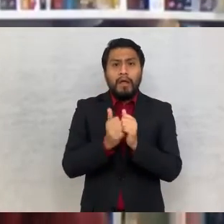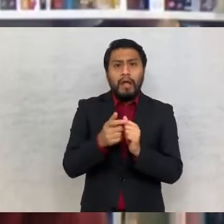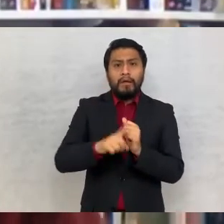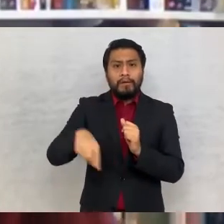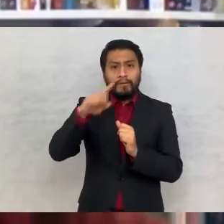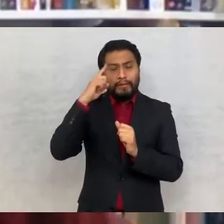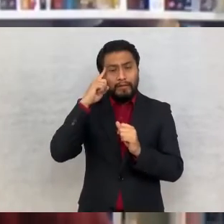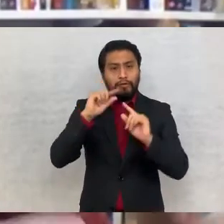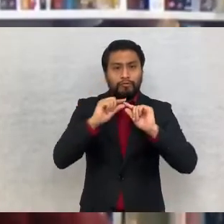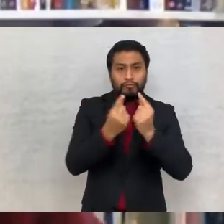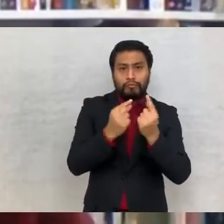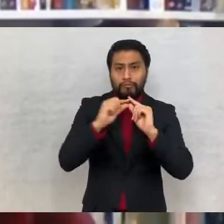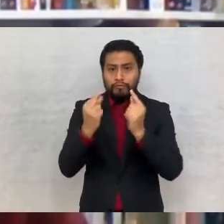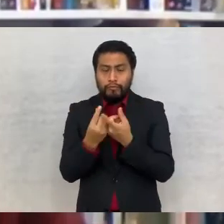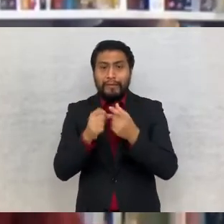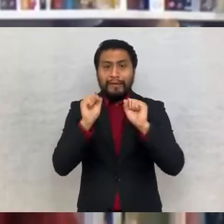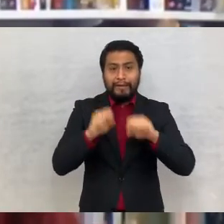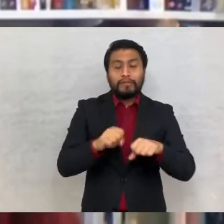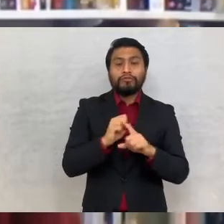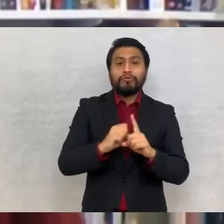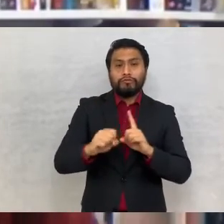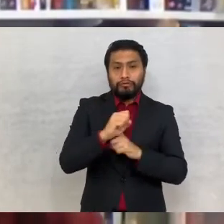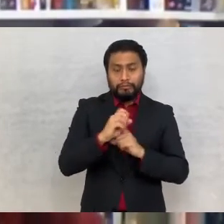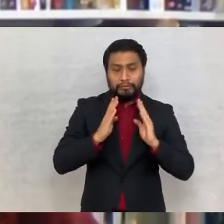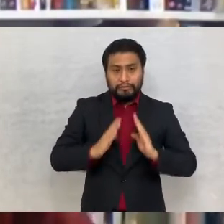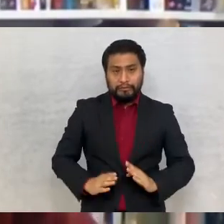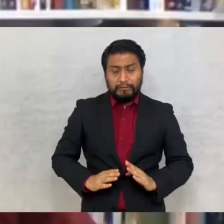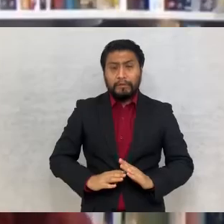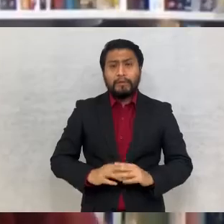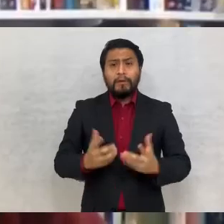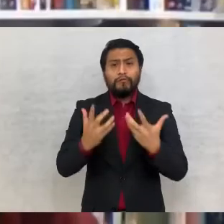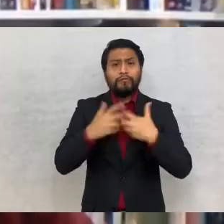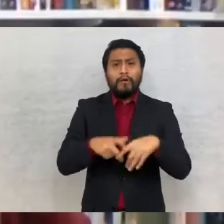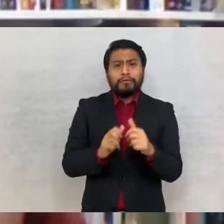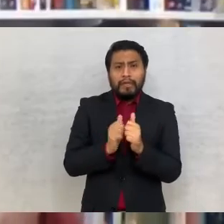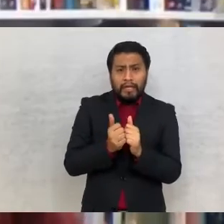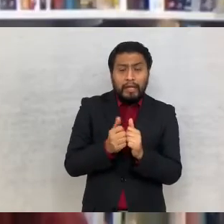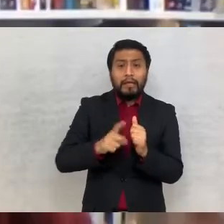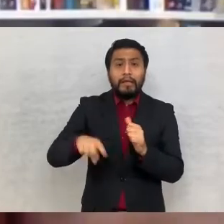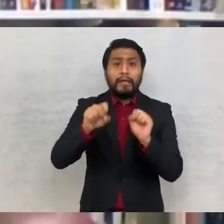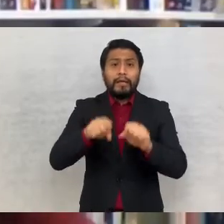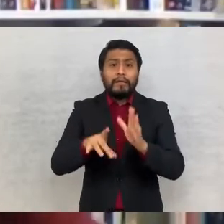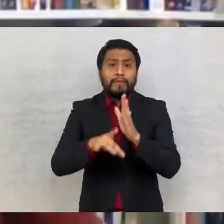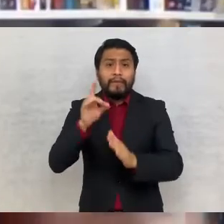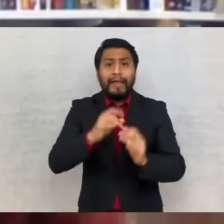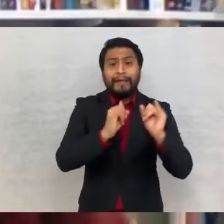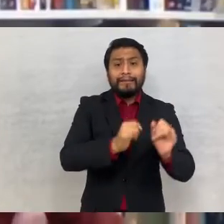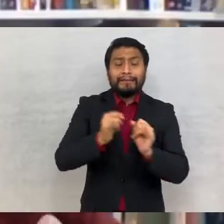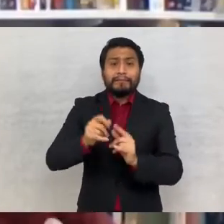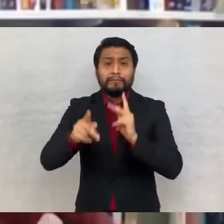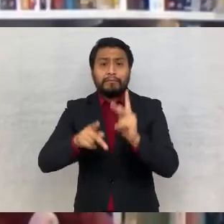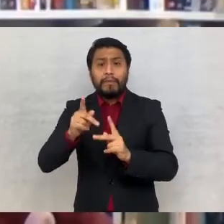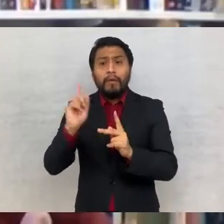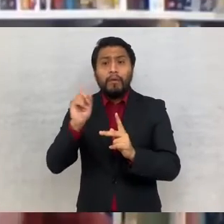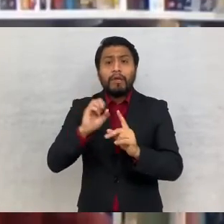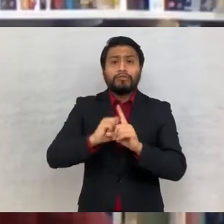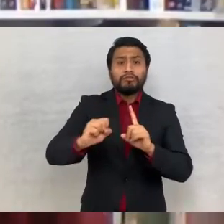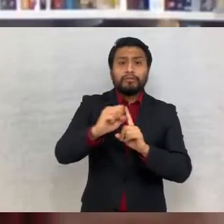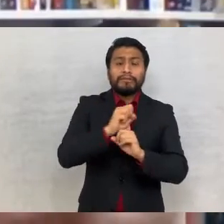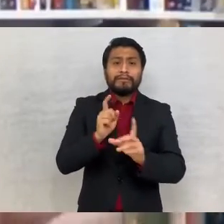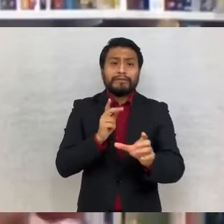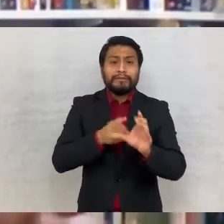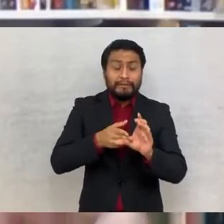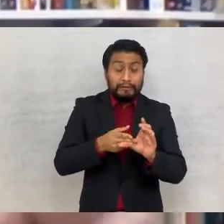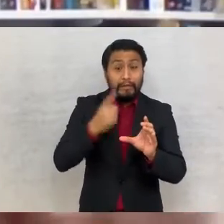moral predispositions were collected, as well as hereditary data. The studies were led by a transdisciplinary team whose central figures were